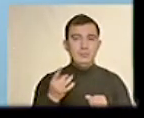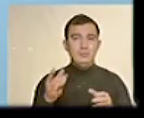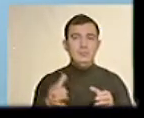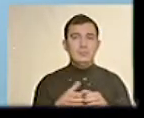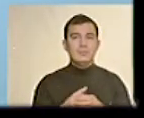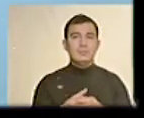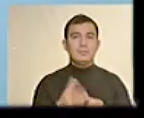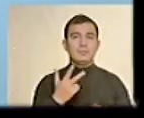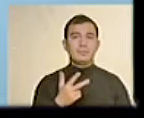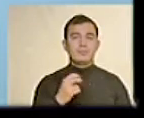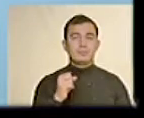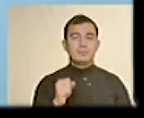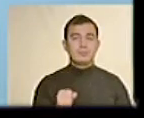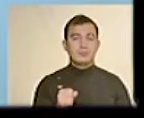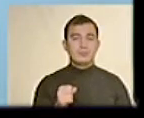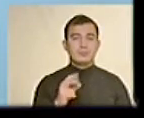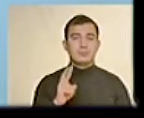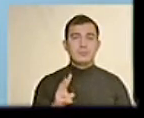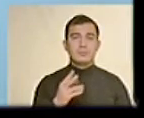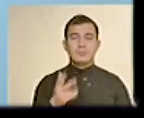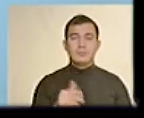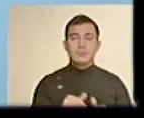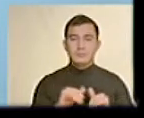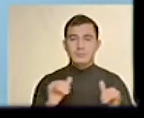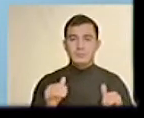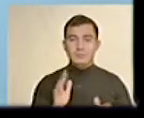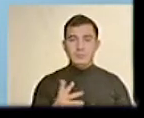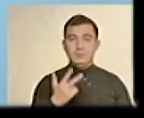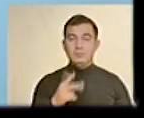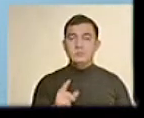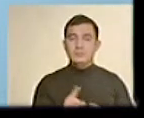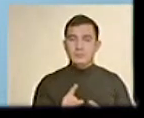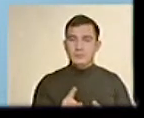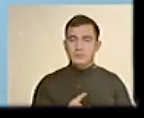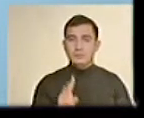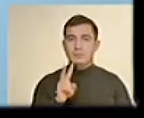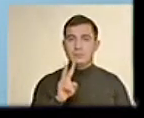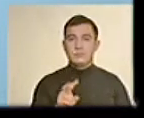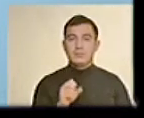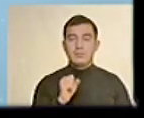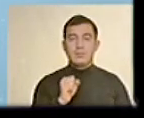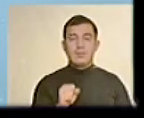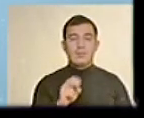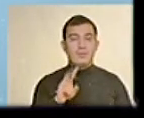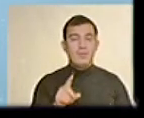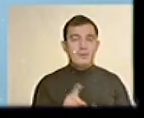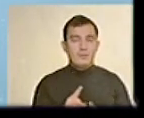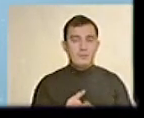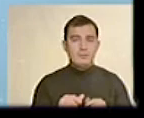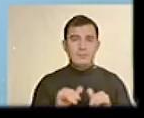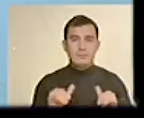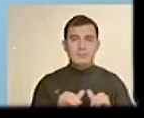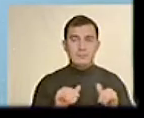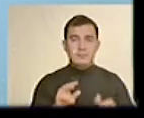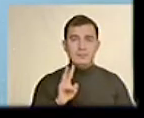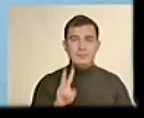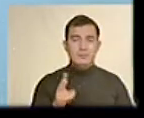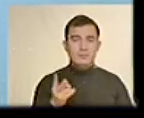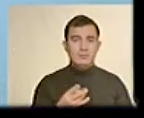a kvadratni kvadratga oshirganda 3 ni ham kvadratga oshirishimiz kerak, a kvadratni ham kvadratga oshirishimiz